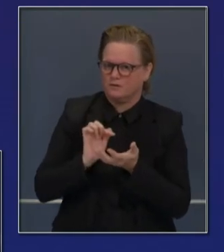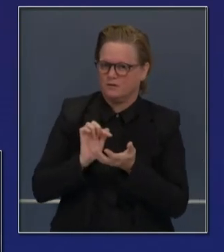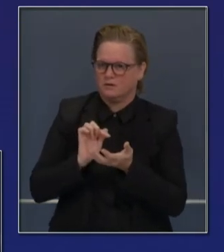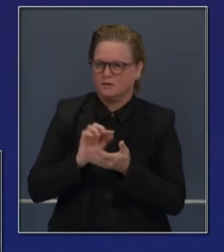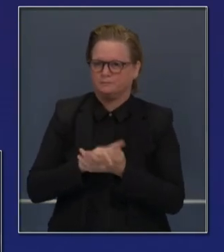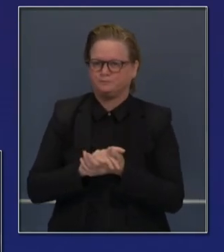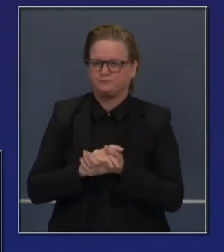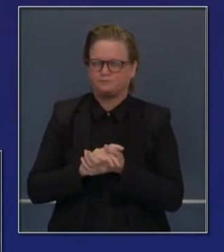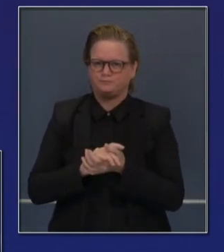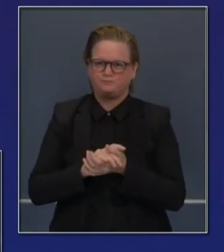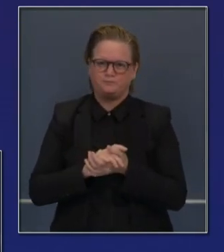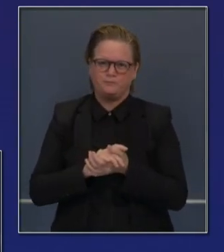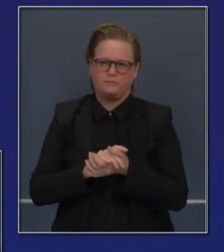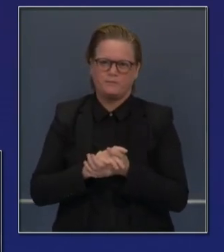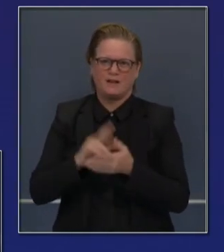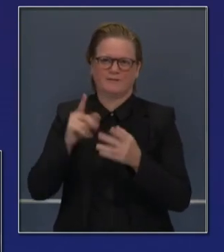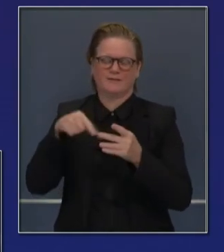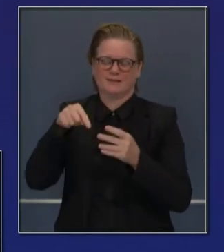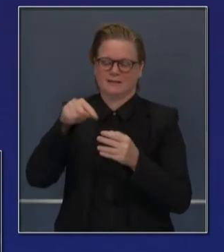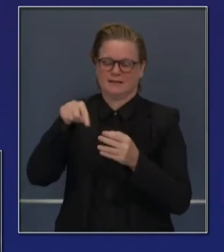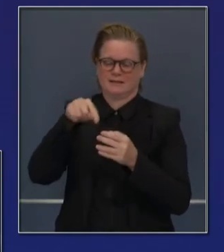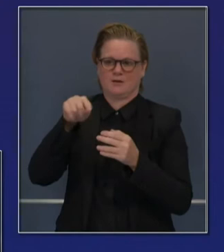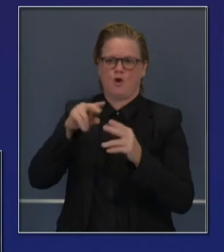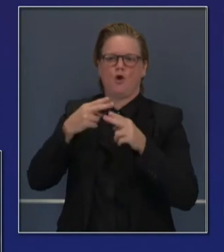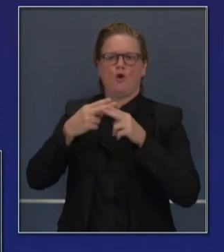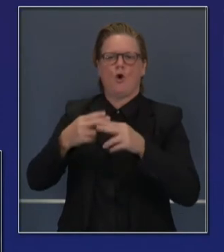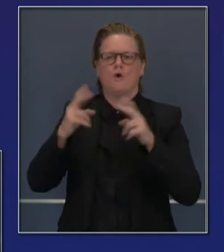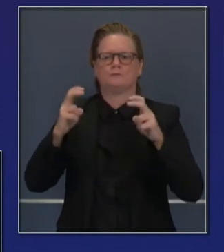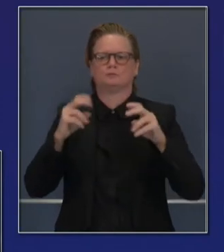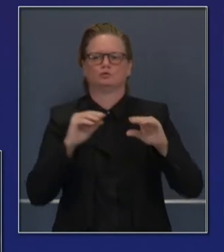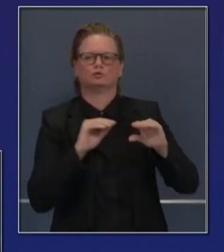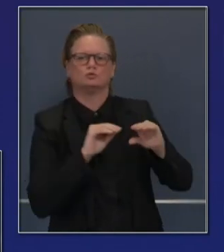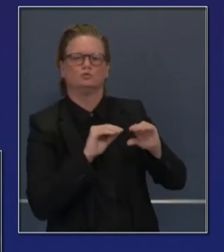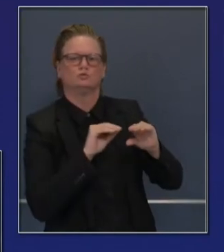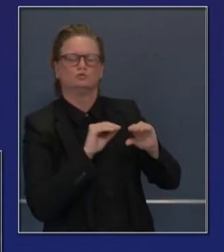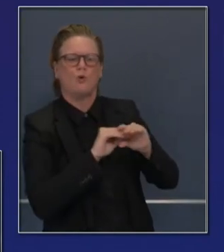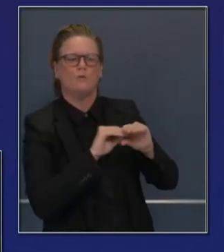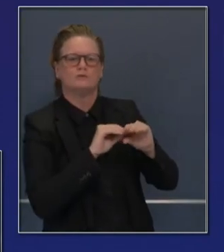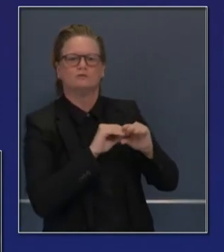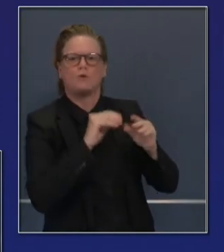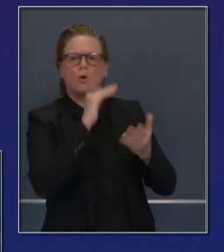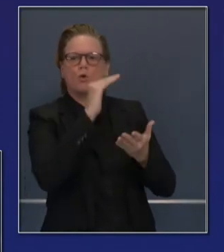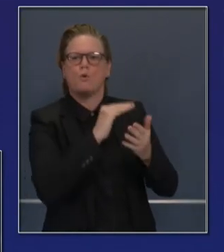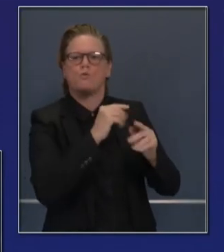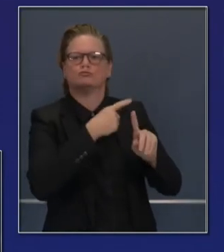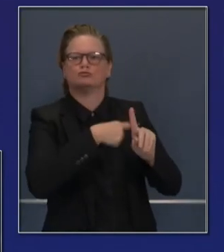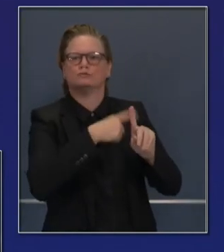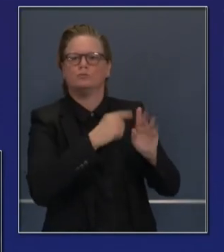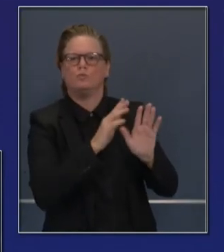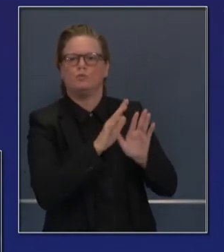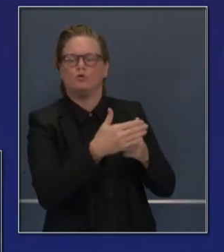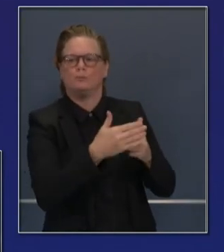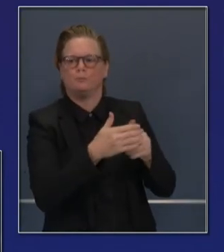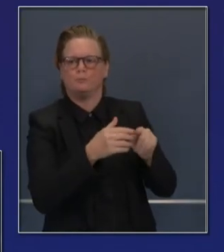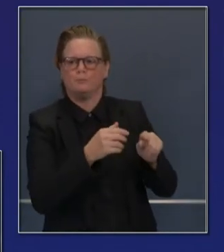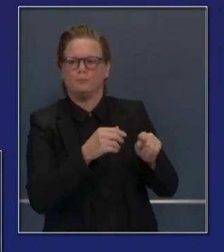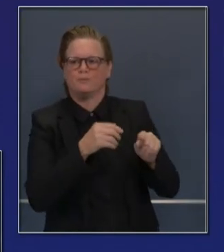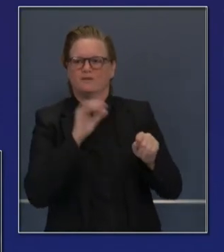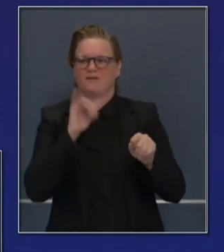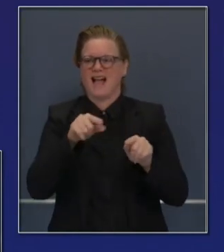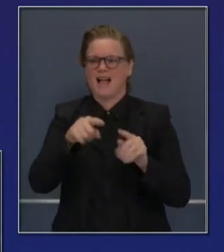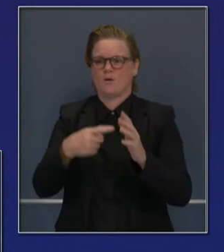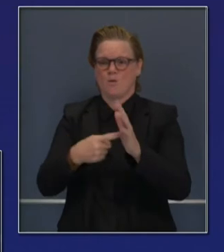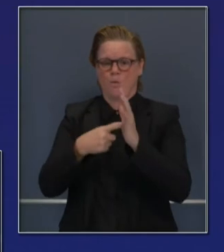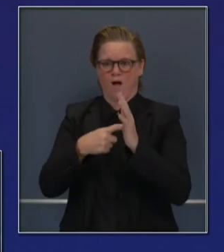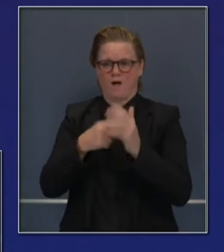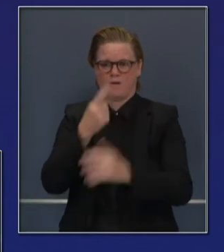stored vaccines. These are the vaccines that also require a second dose, which we anticipate in 3 weeks. As I told you last